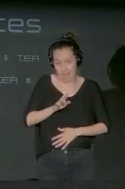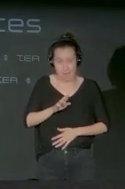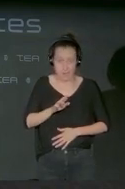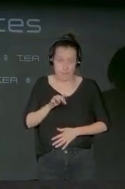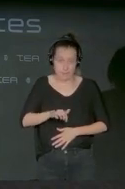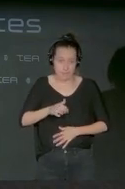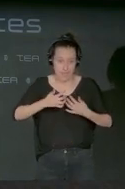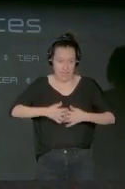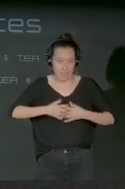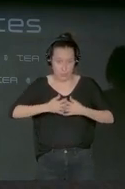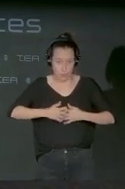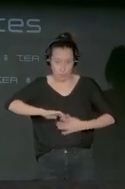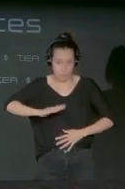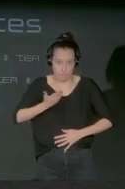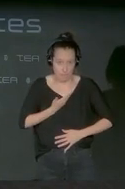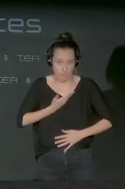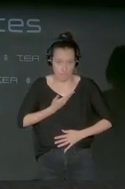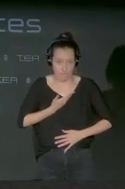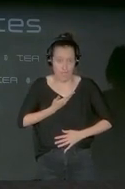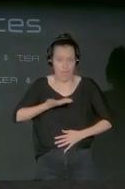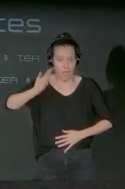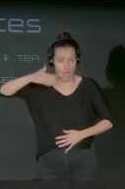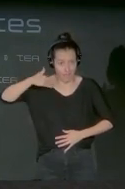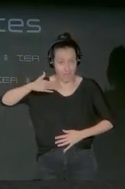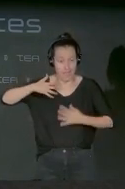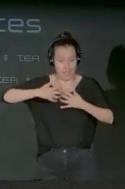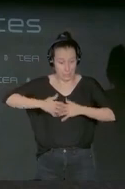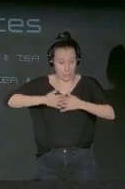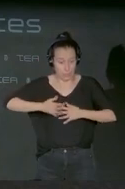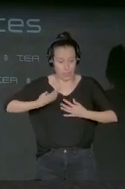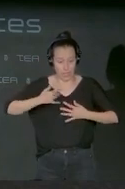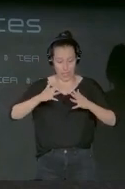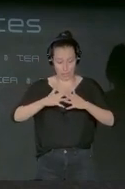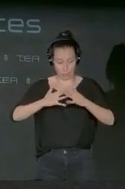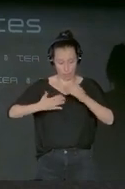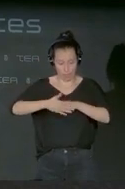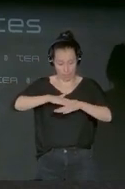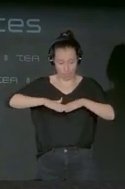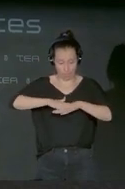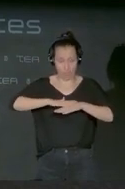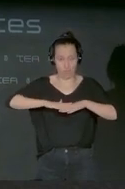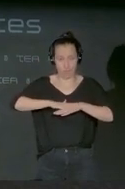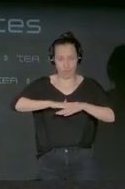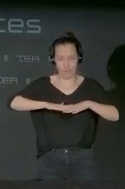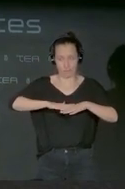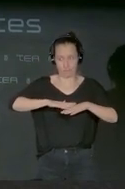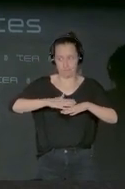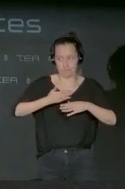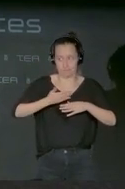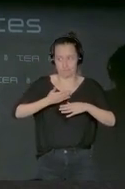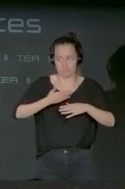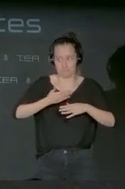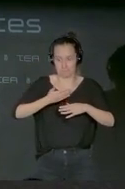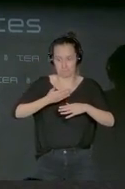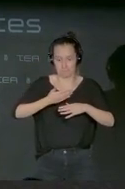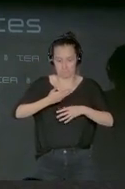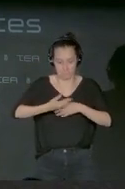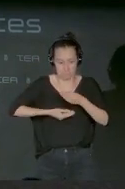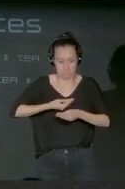enjoyed allowed people to continue and to seek sort of refuge from COVID in the video game